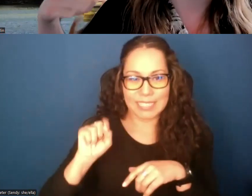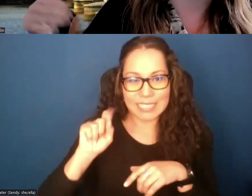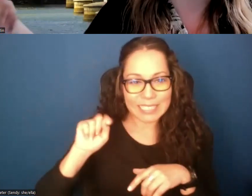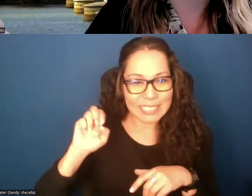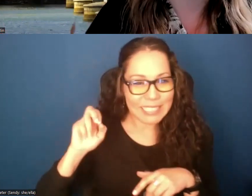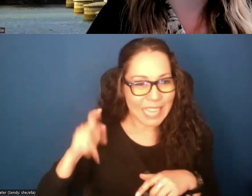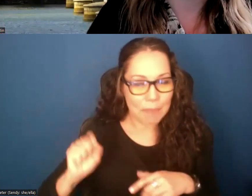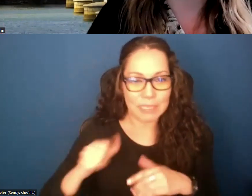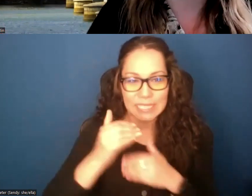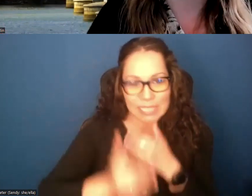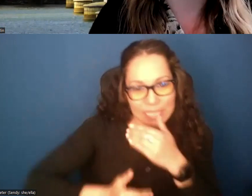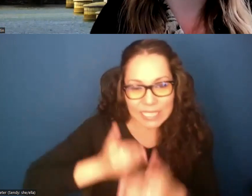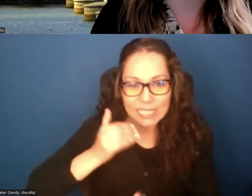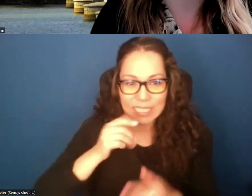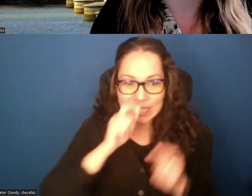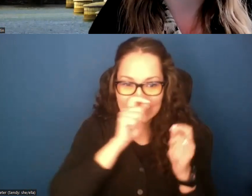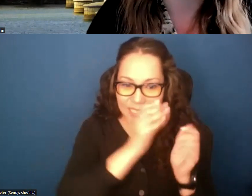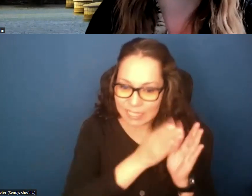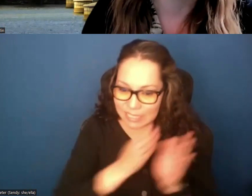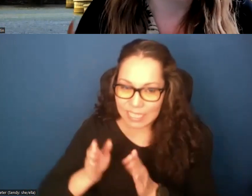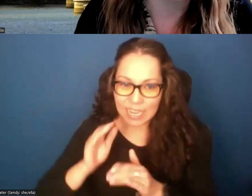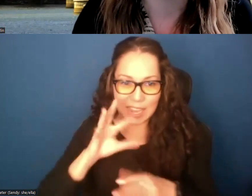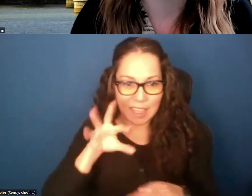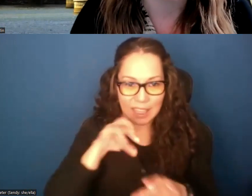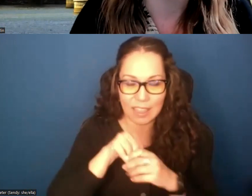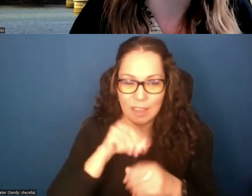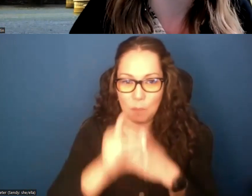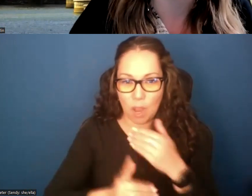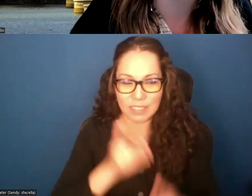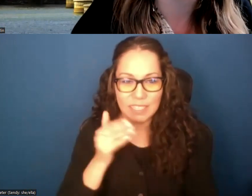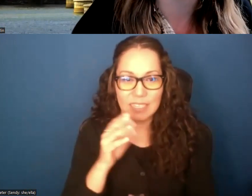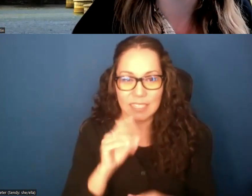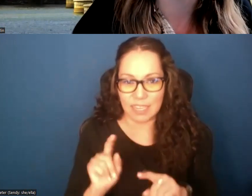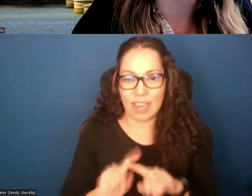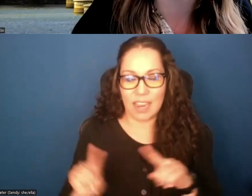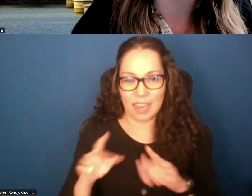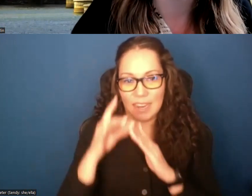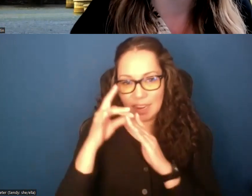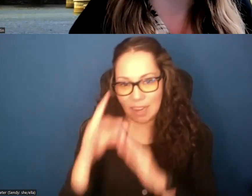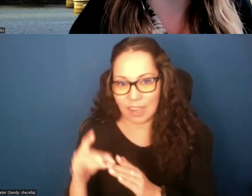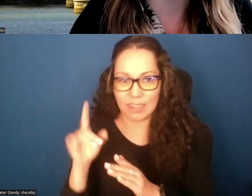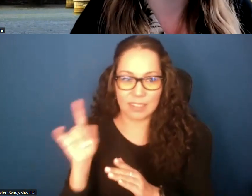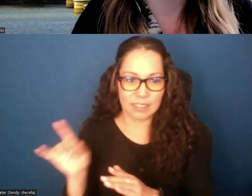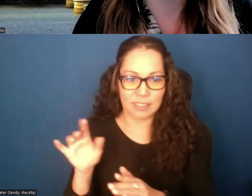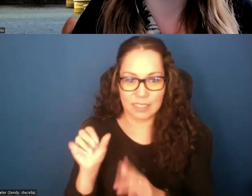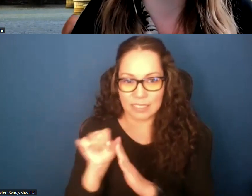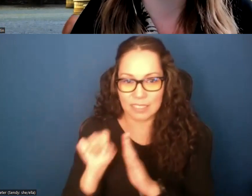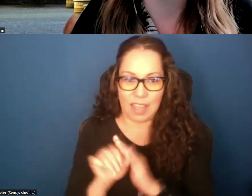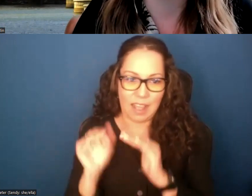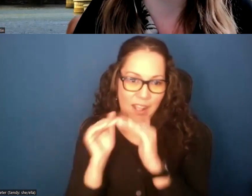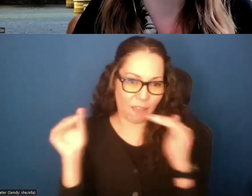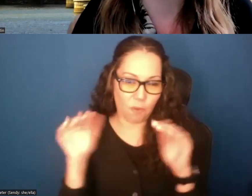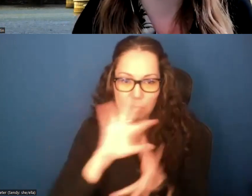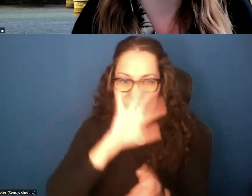and a lot of different guidances offered at the state level around long-term care facility visitation. What we've done